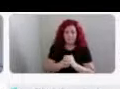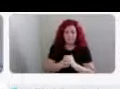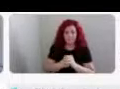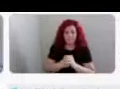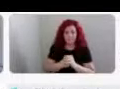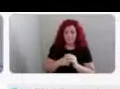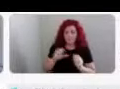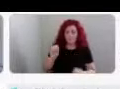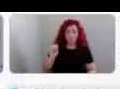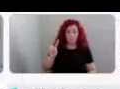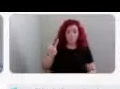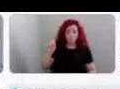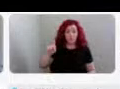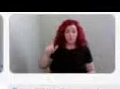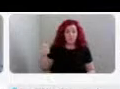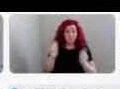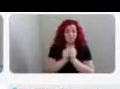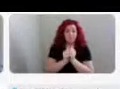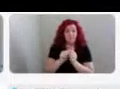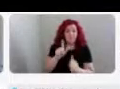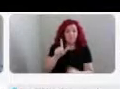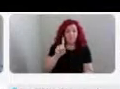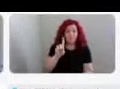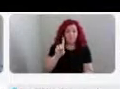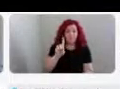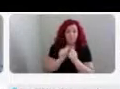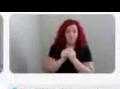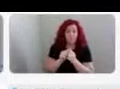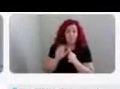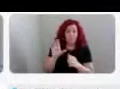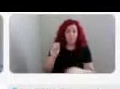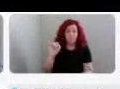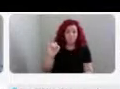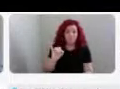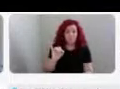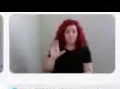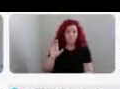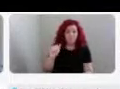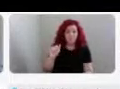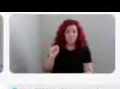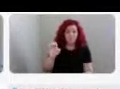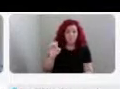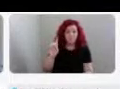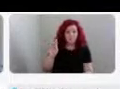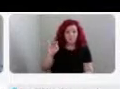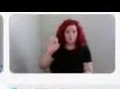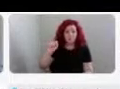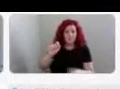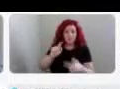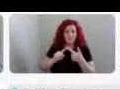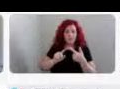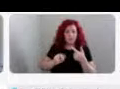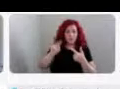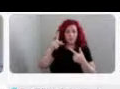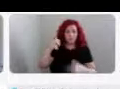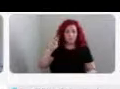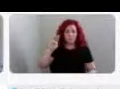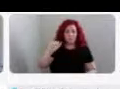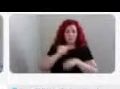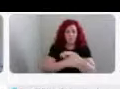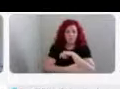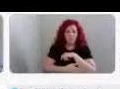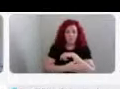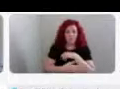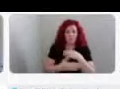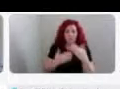oral valley should be with lt with communities of interest casa adobes northern pima county thank